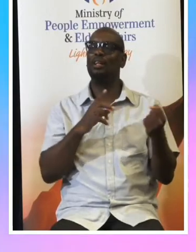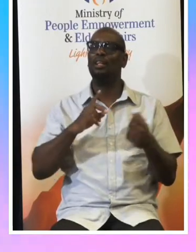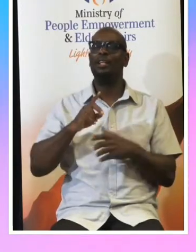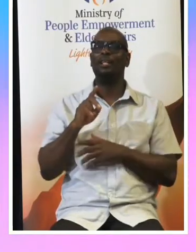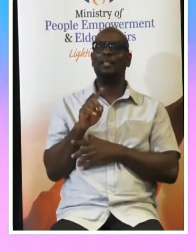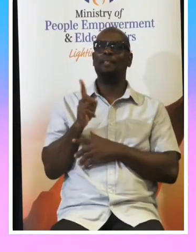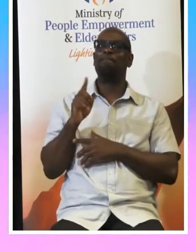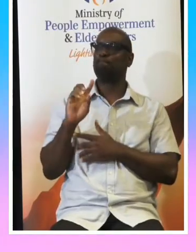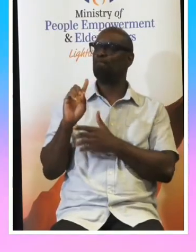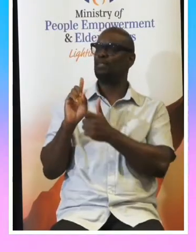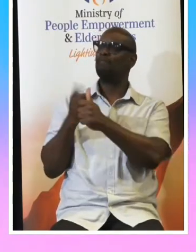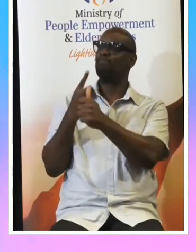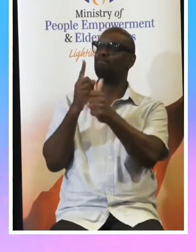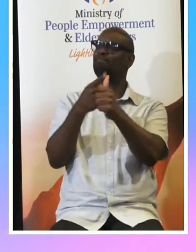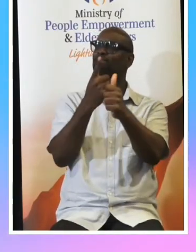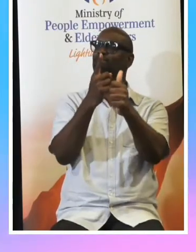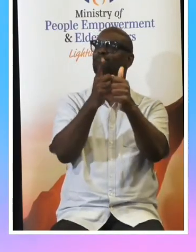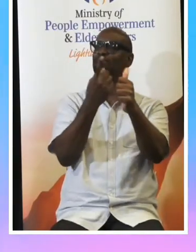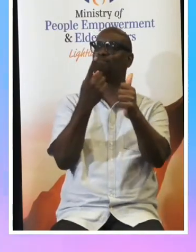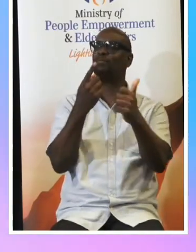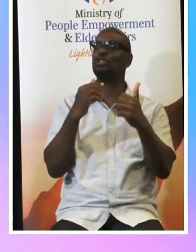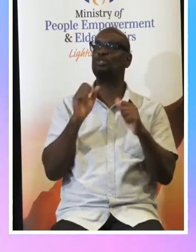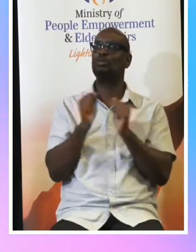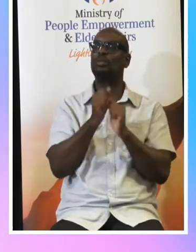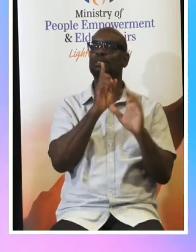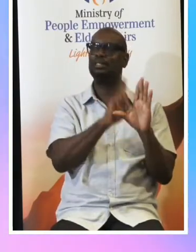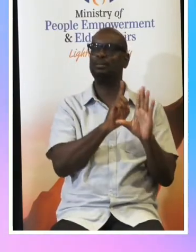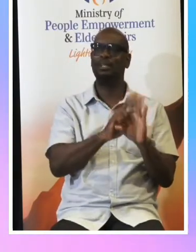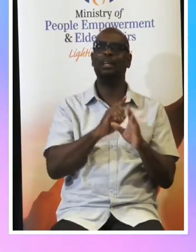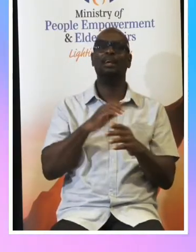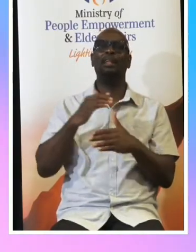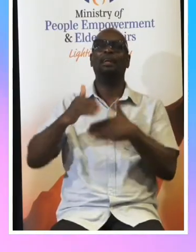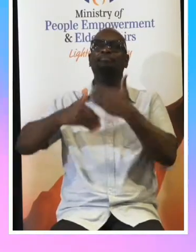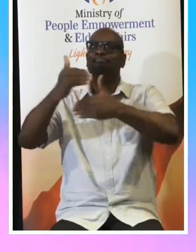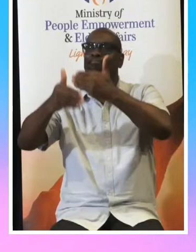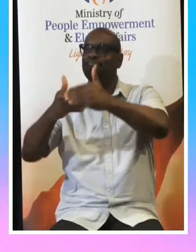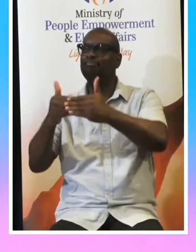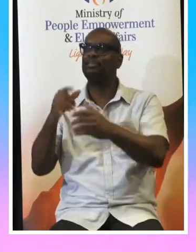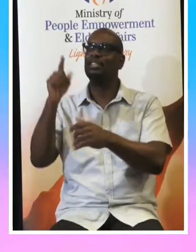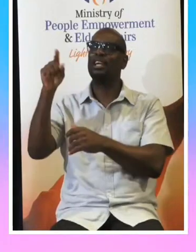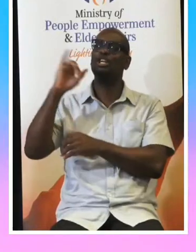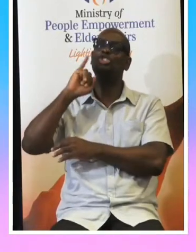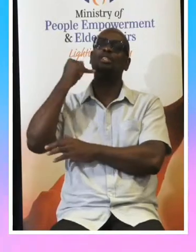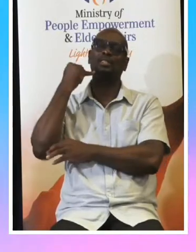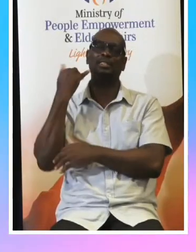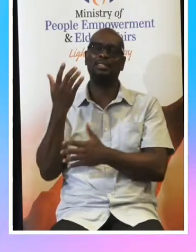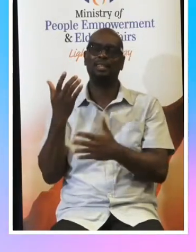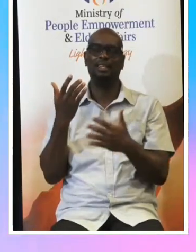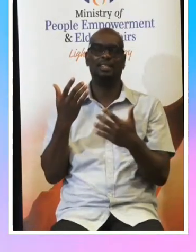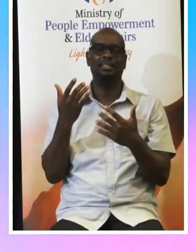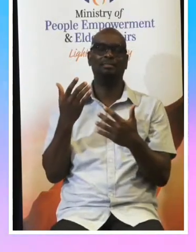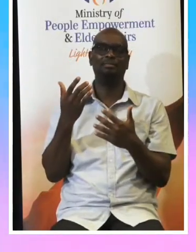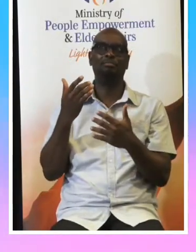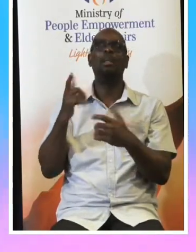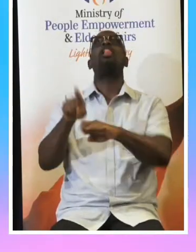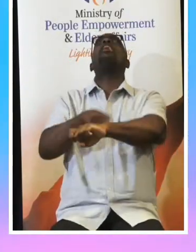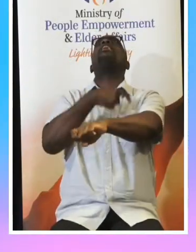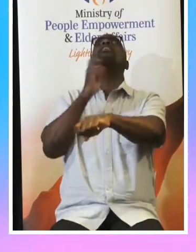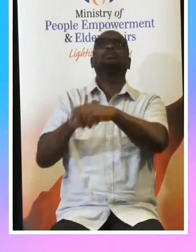And with, of course, Janelle following on a little way after.